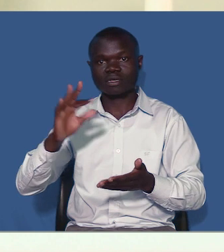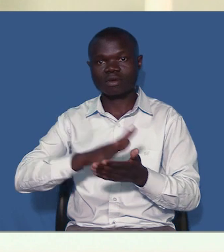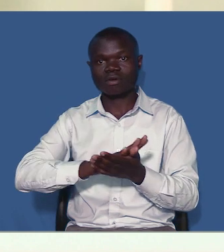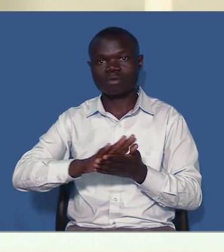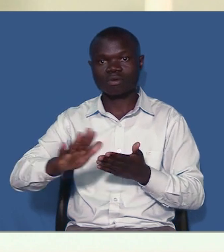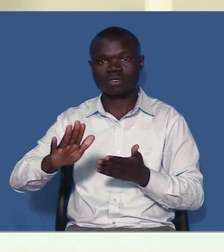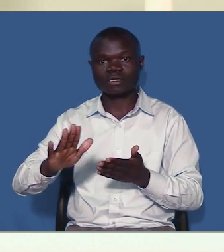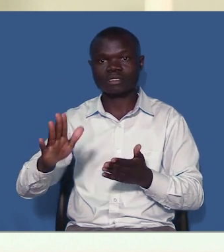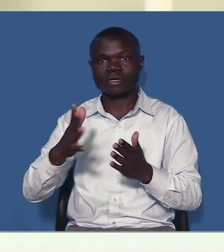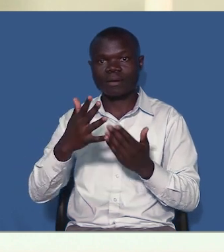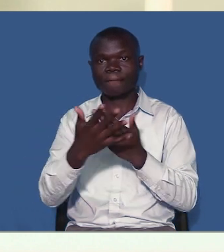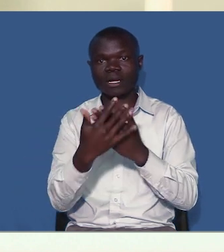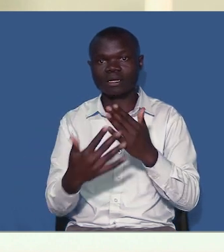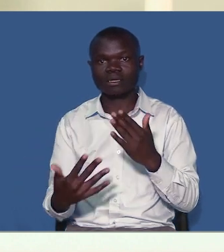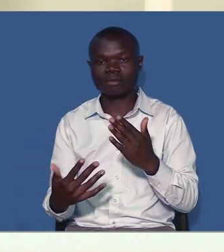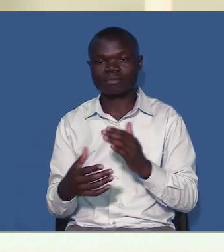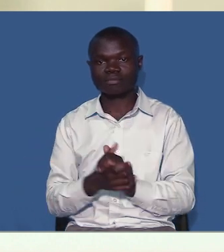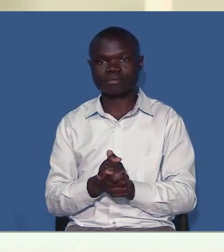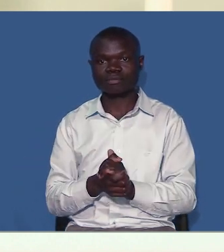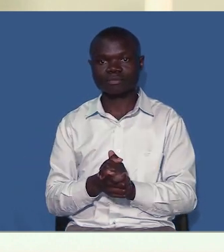in his blood.